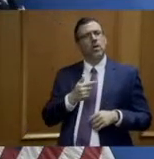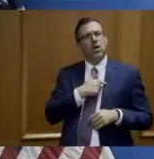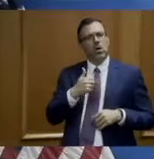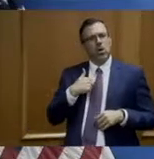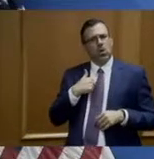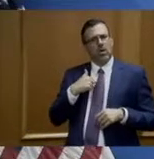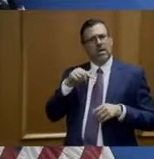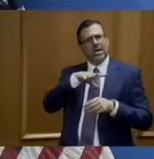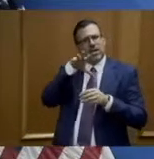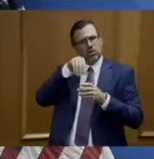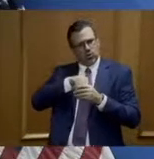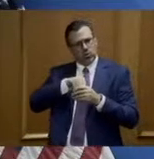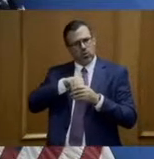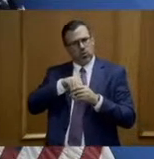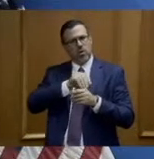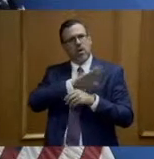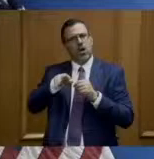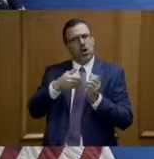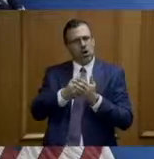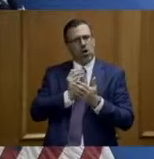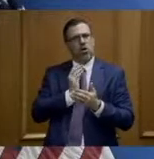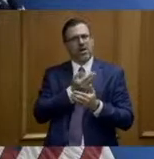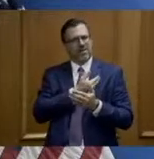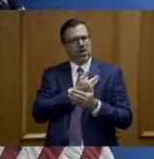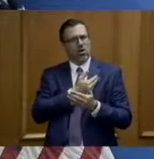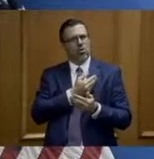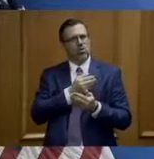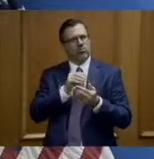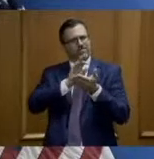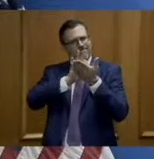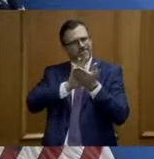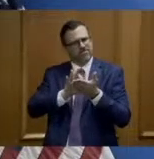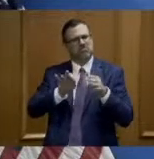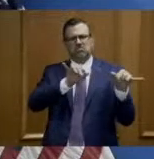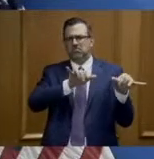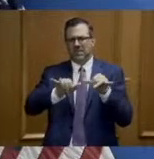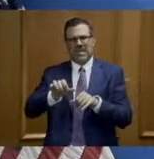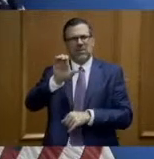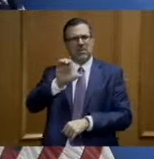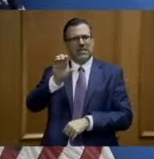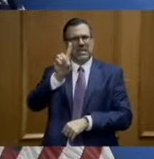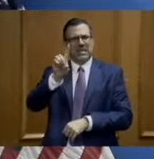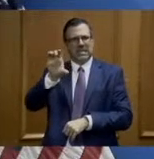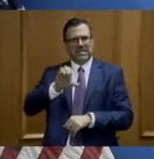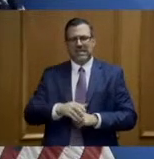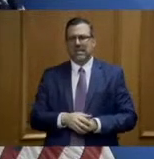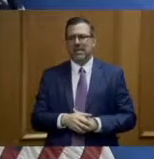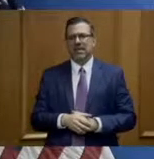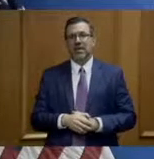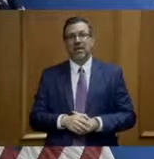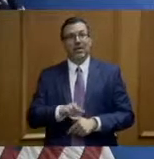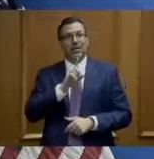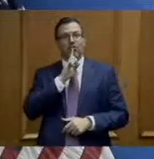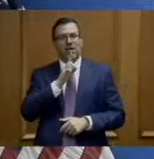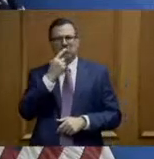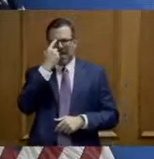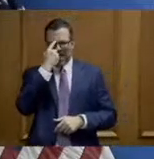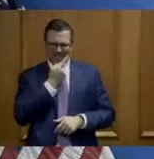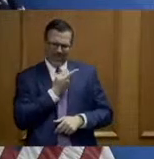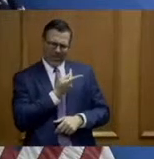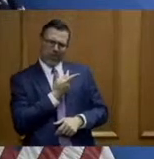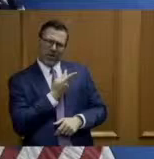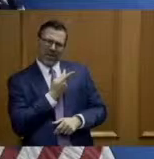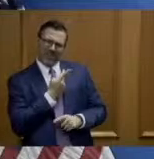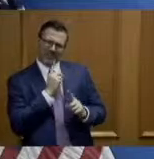of our data just like the CDC has. And in fact, in some instances, and I actually think you and I have had this